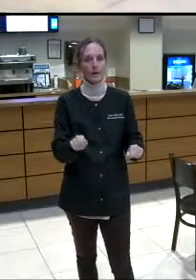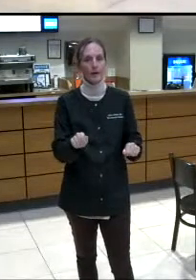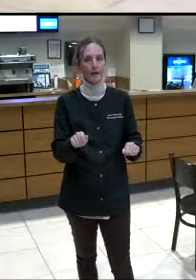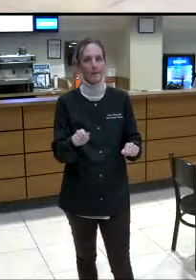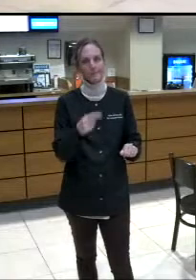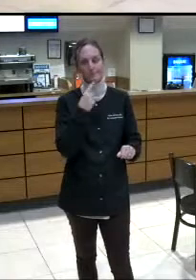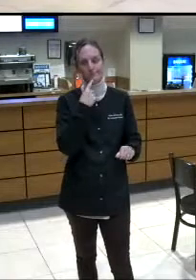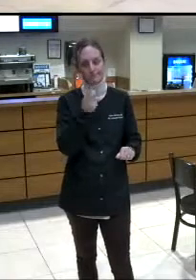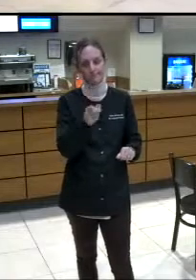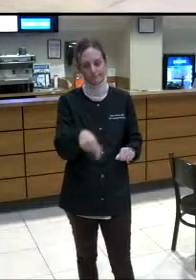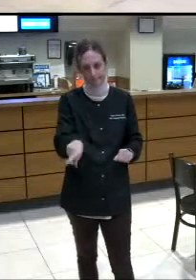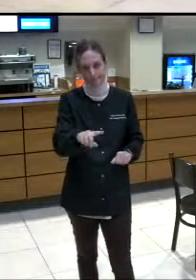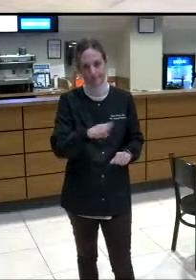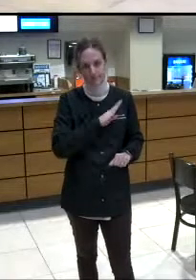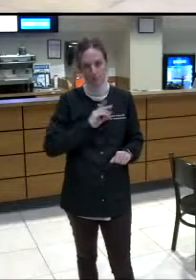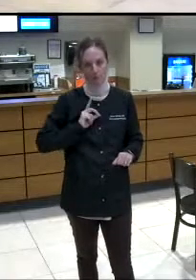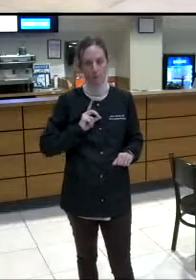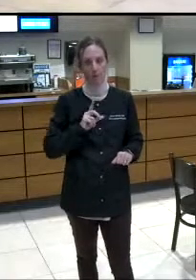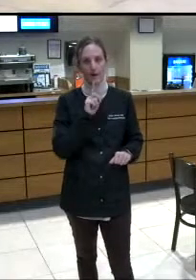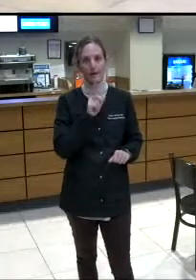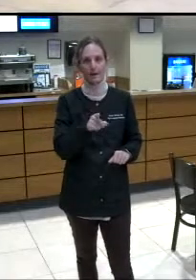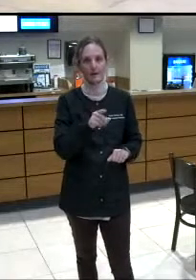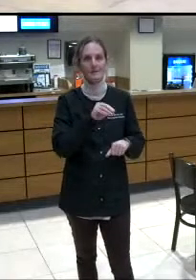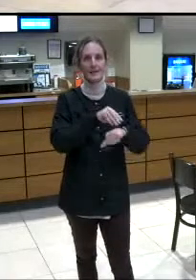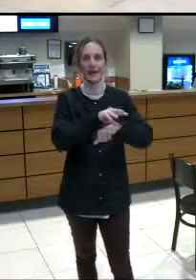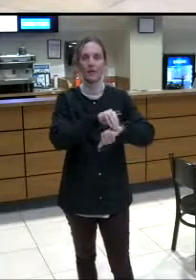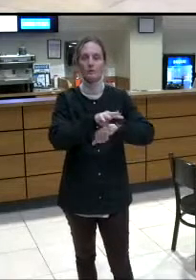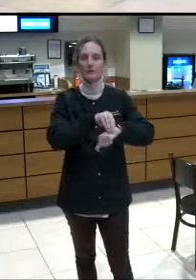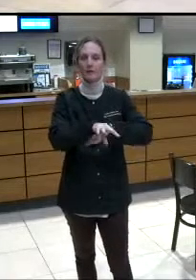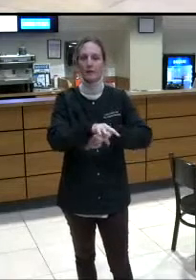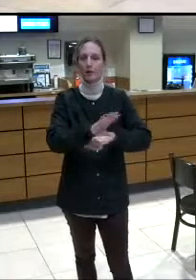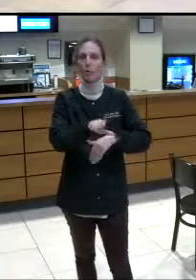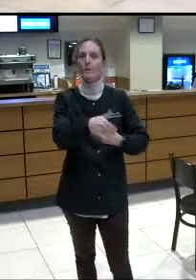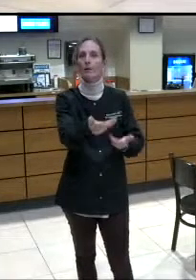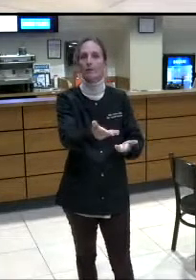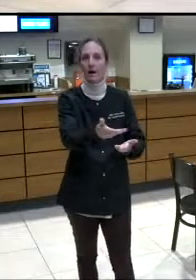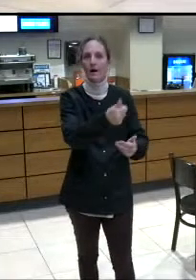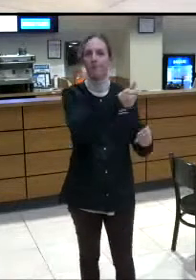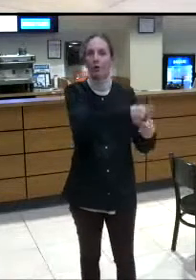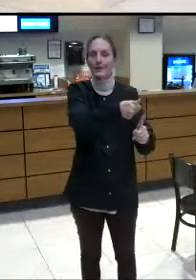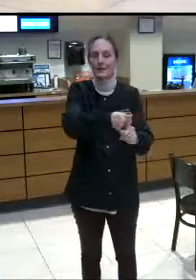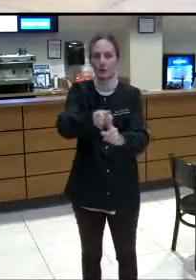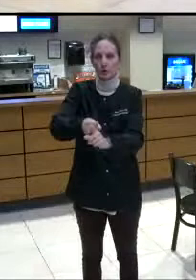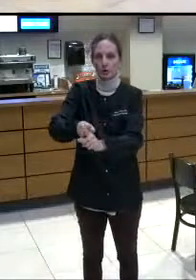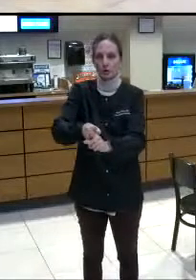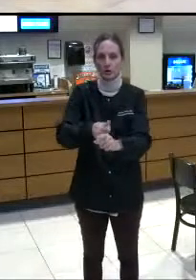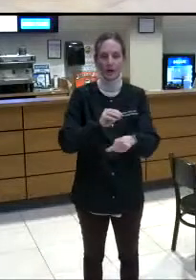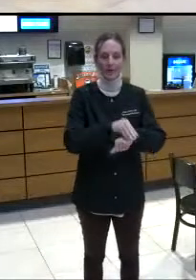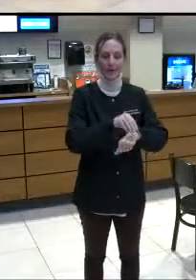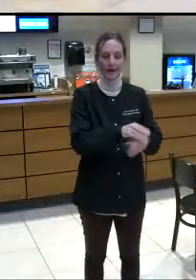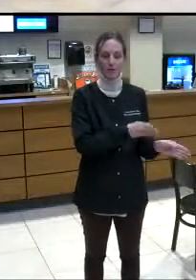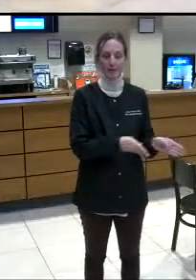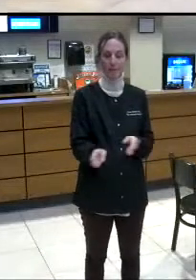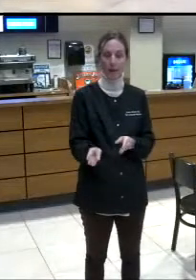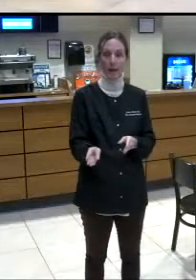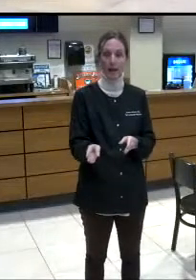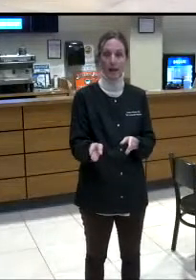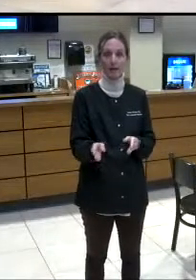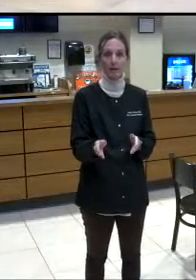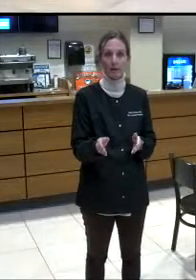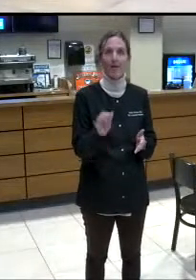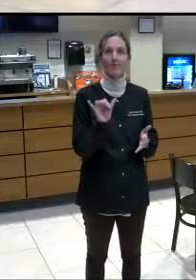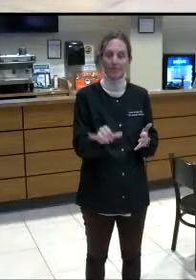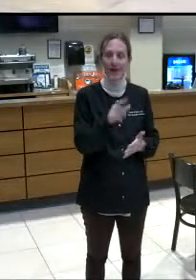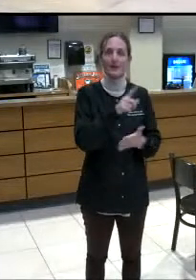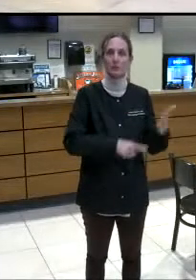counseling plan that we provide to each and every one of our students. So in that counseling plan, those are the things that we want to make sure that we're